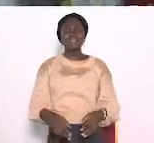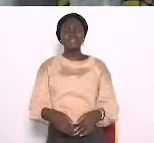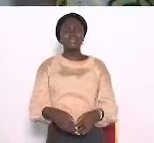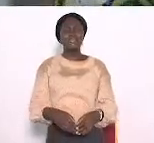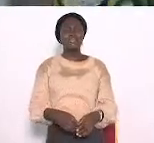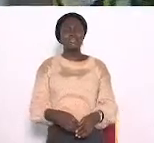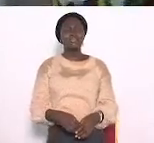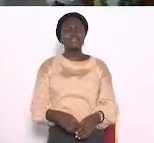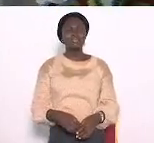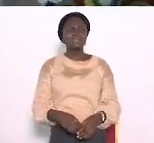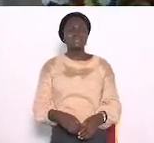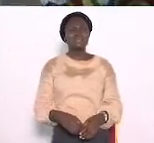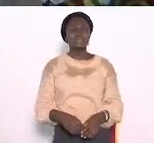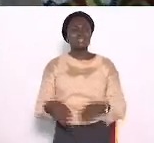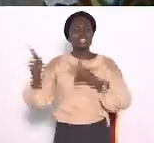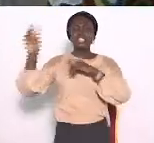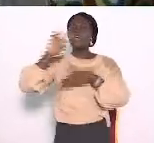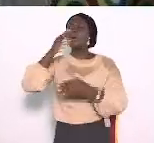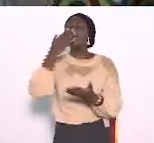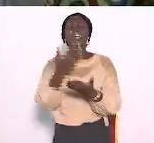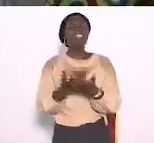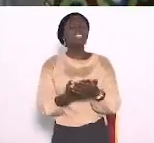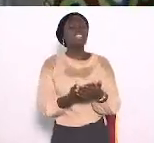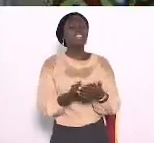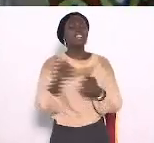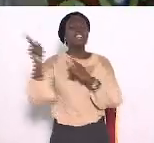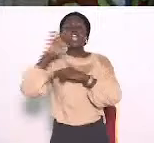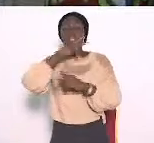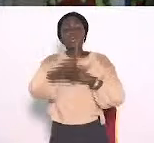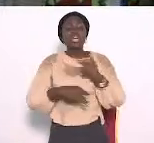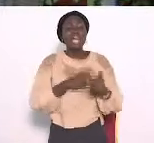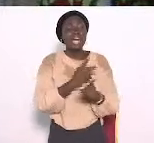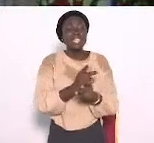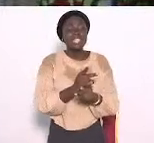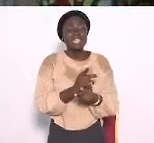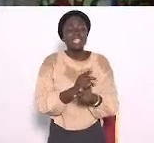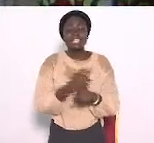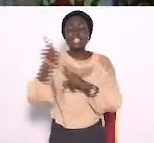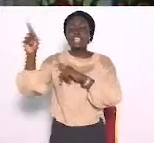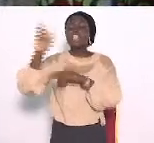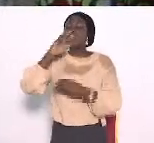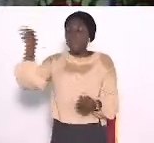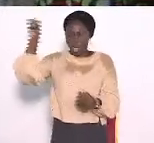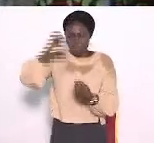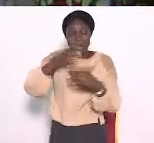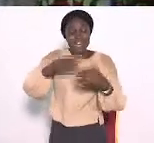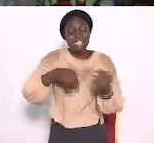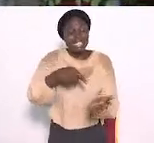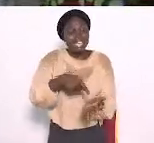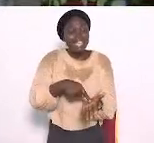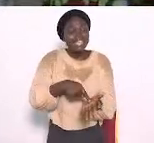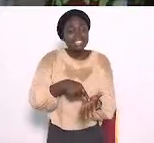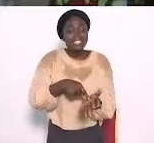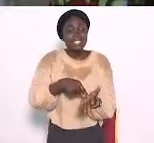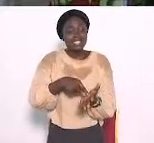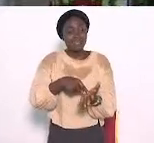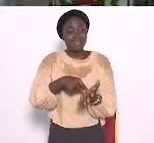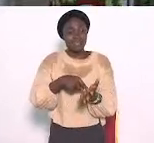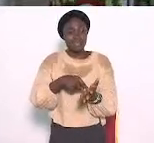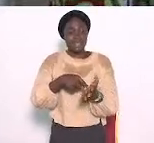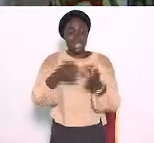worship you are good you are kind you are more than this